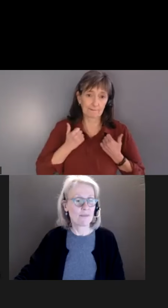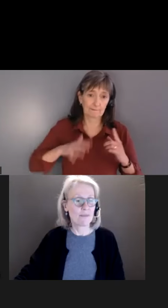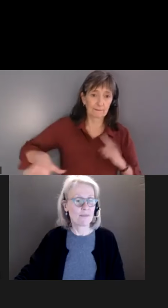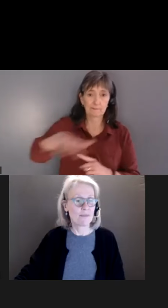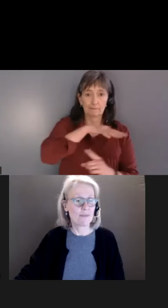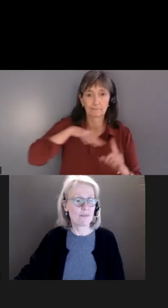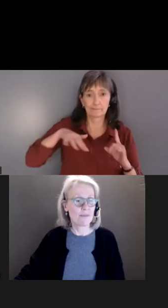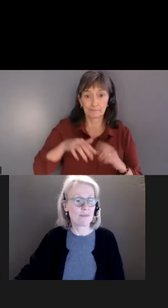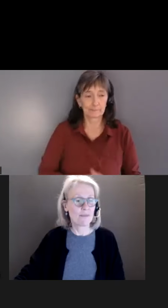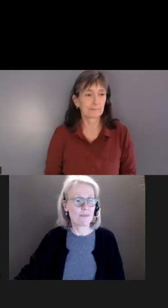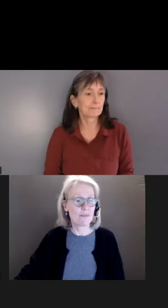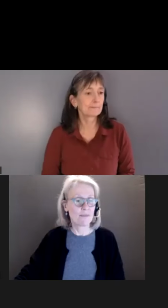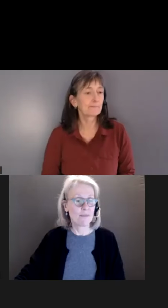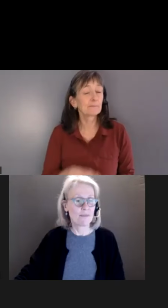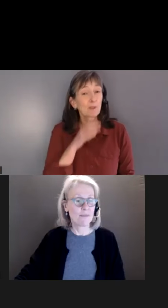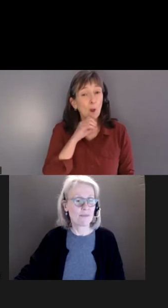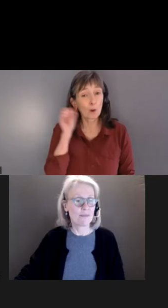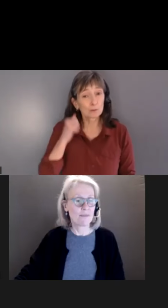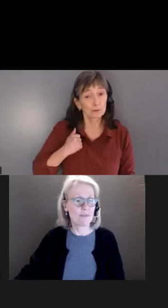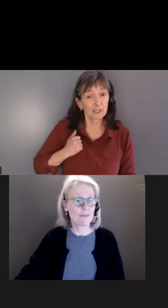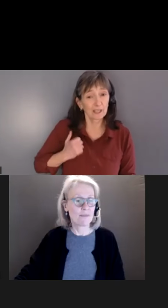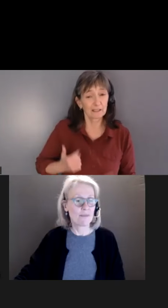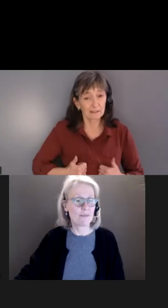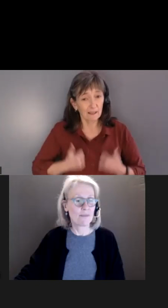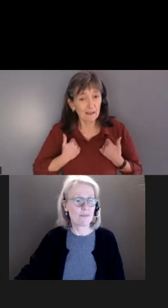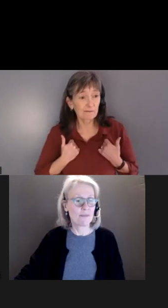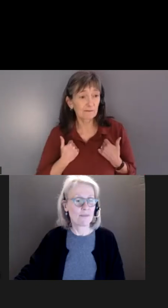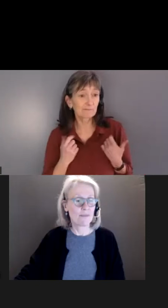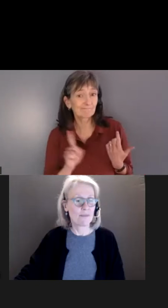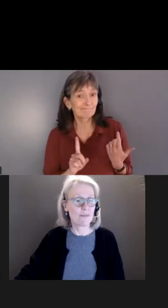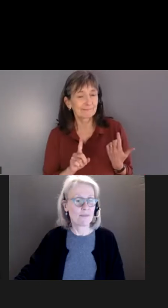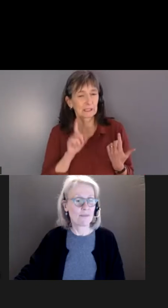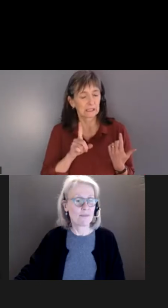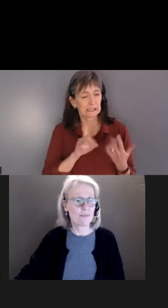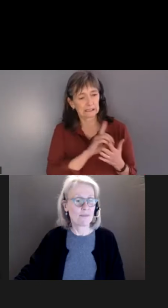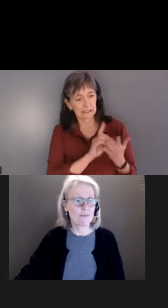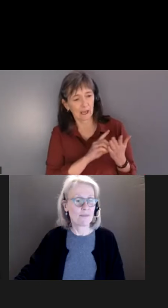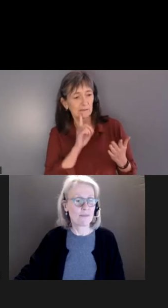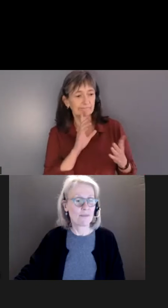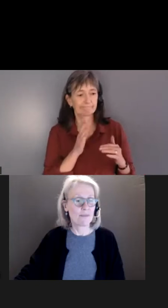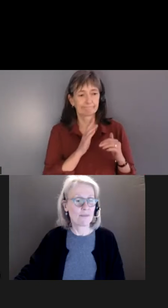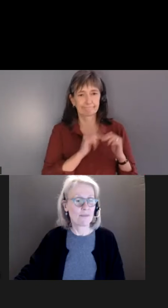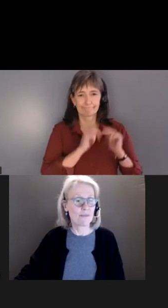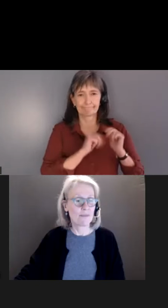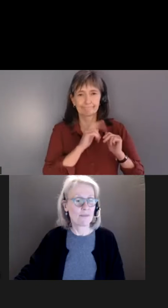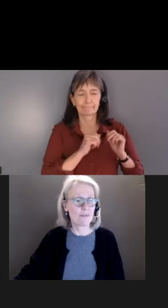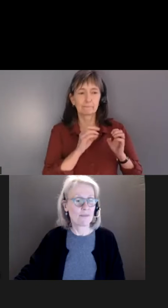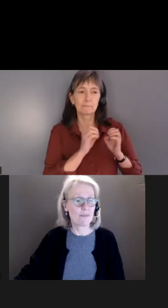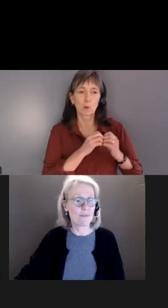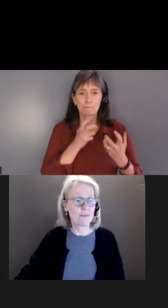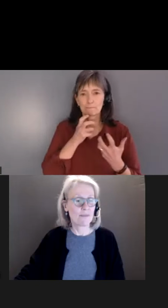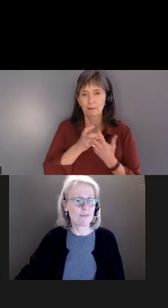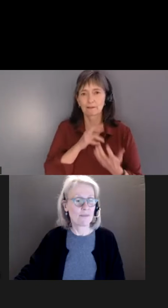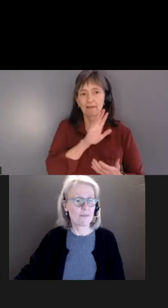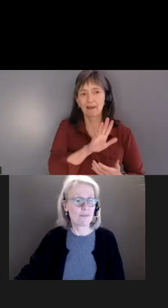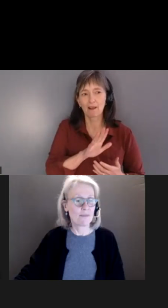So the environments in which older Canadians live and engage need to be designed to better accommodate and address the physical and cognitive limitations